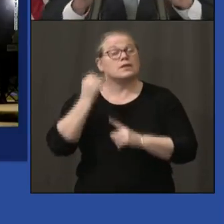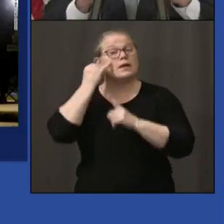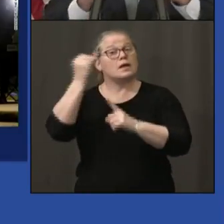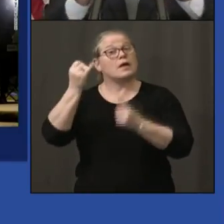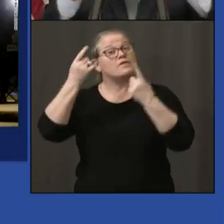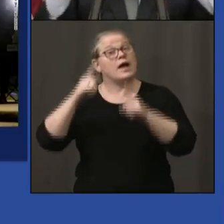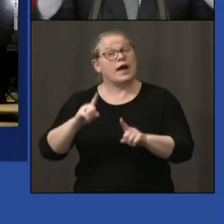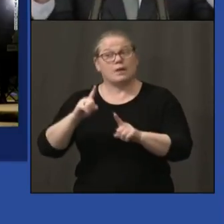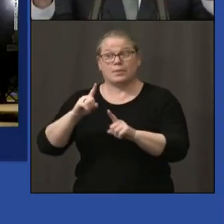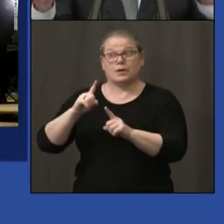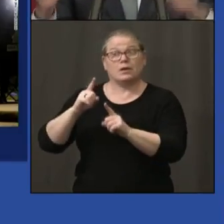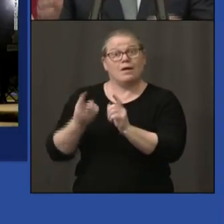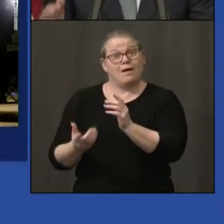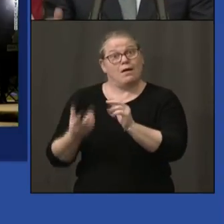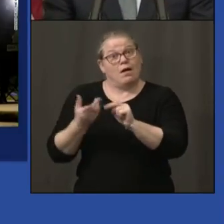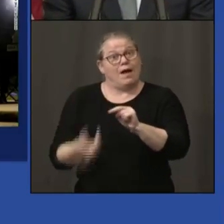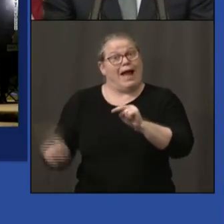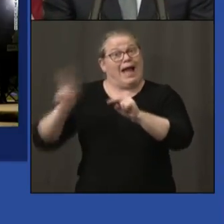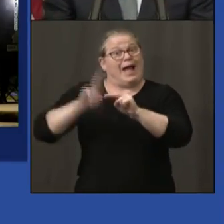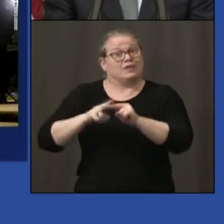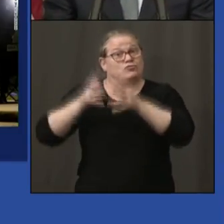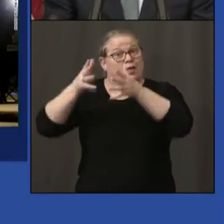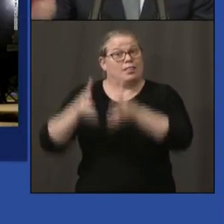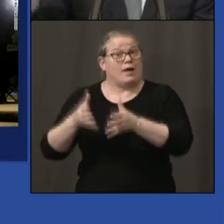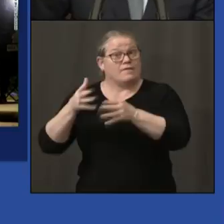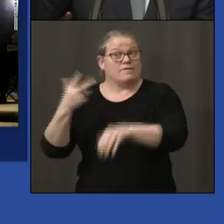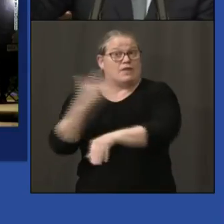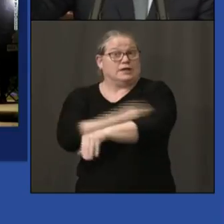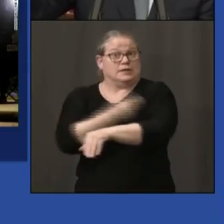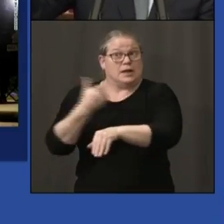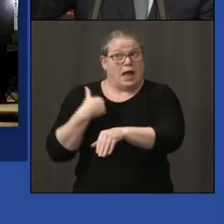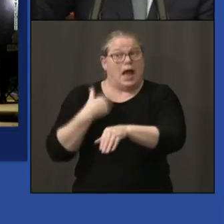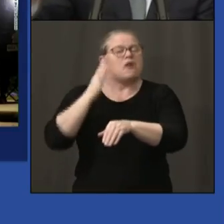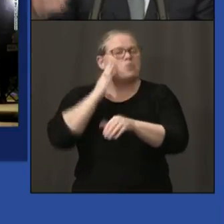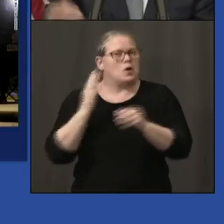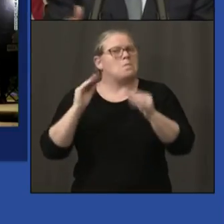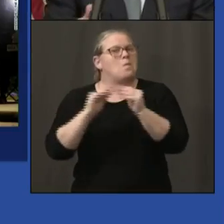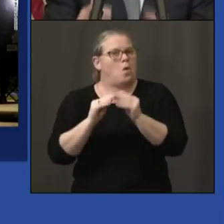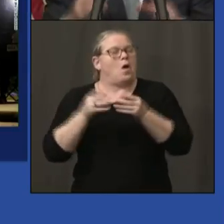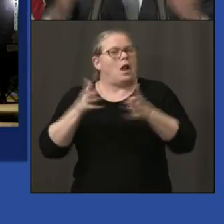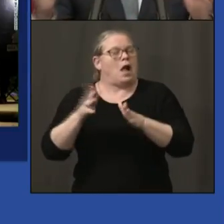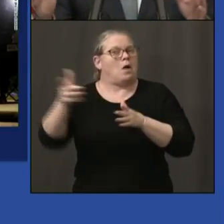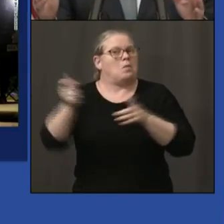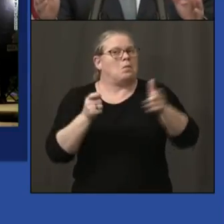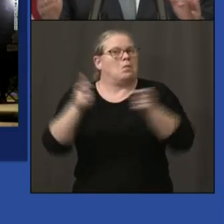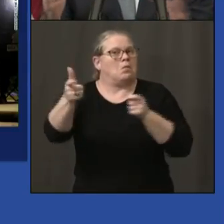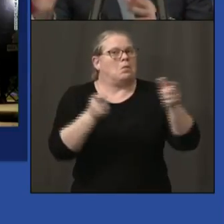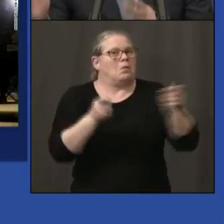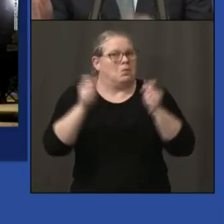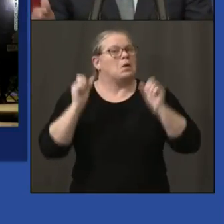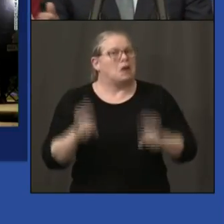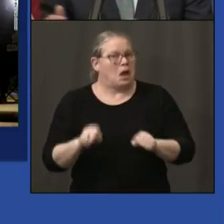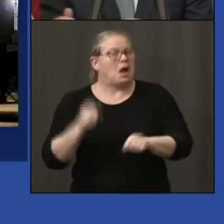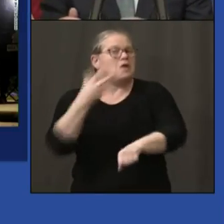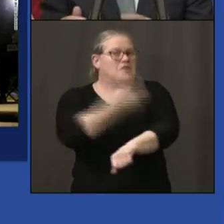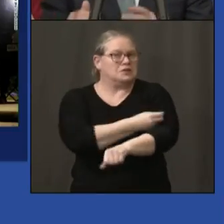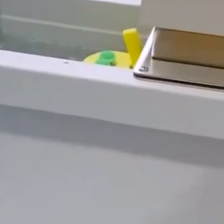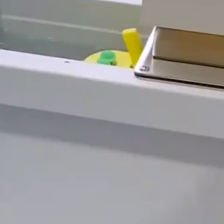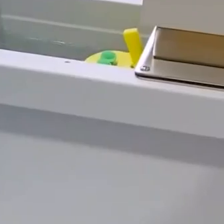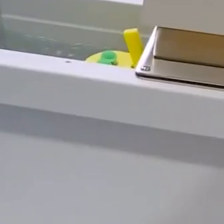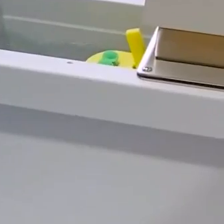vaccine, we'll continue to open up the lens a little bit more, either in terms of age groups, demographics, or other frontline